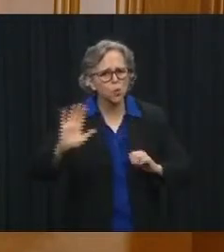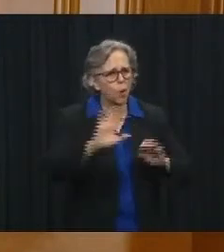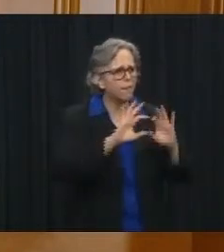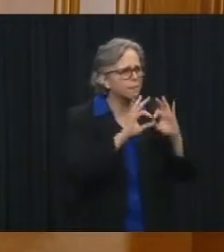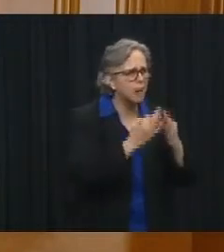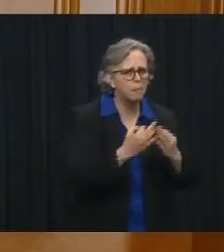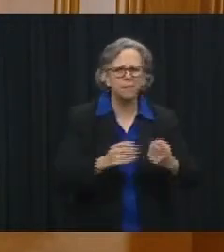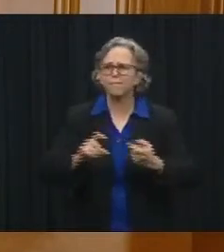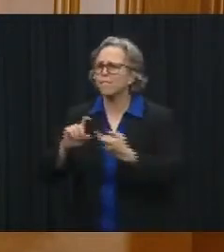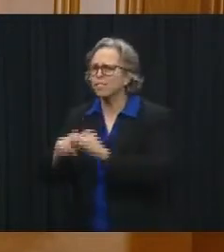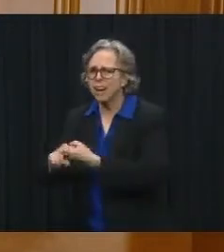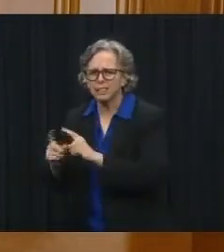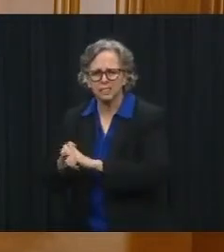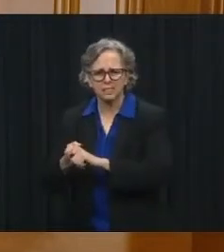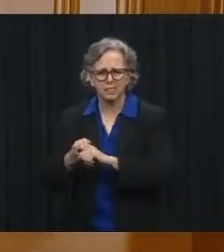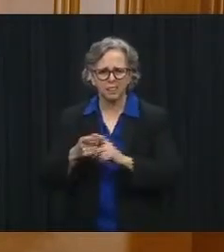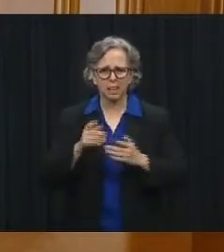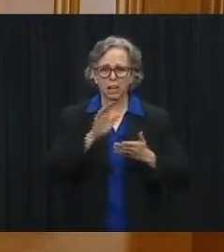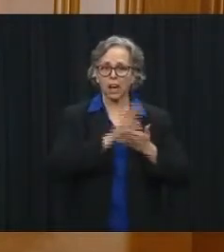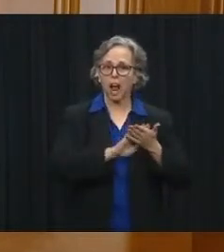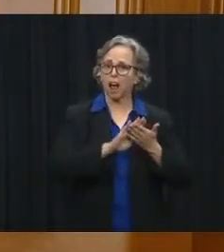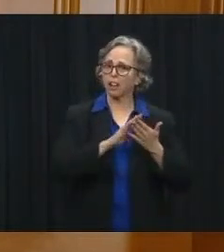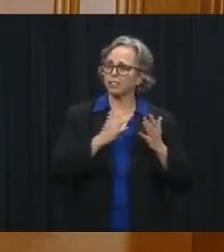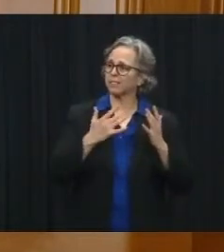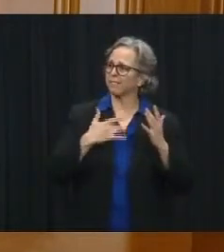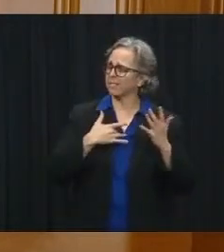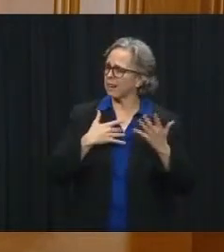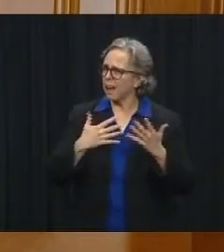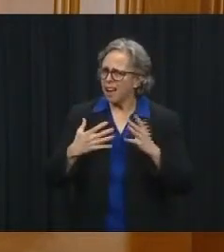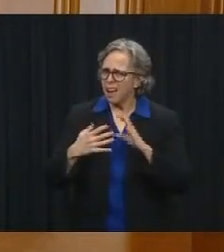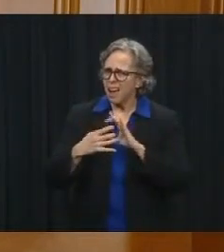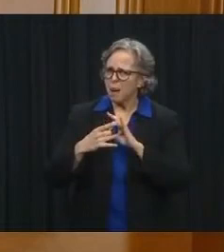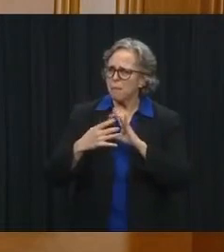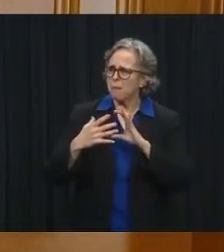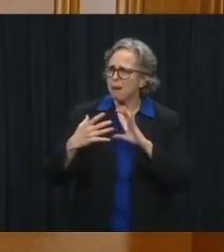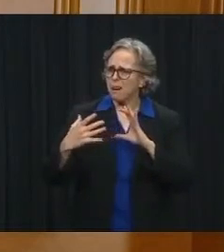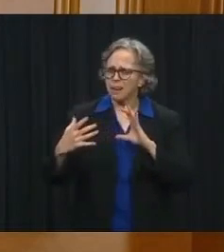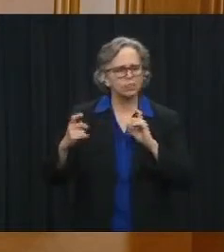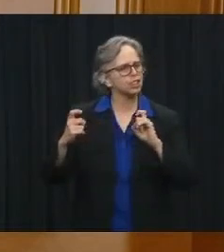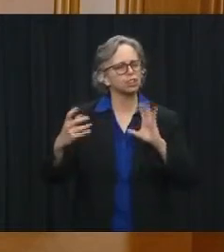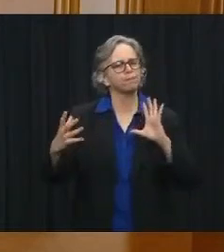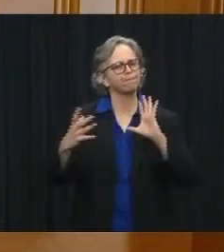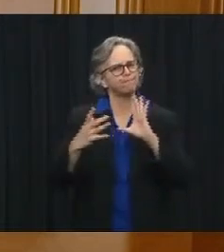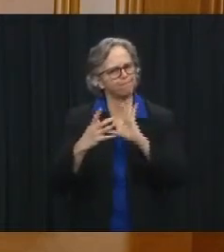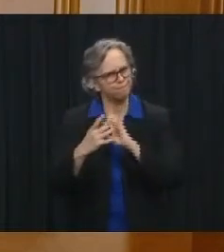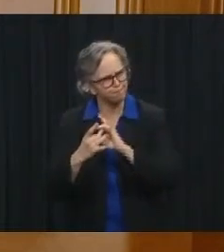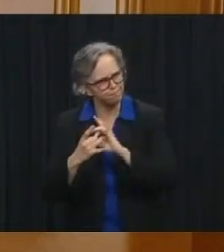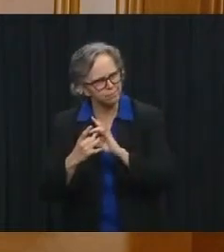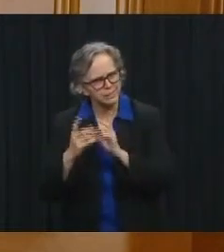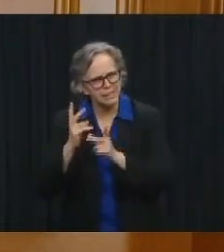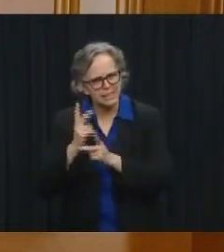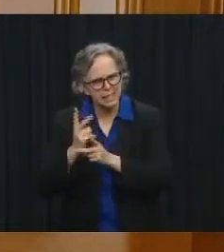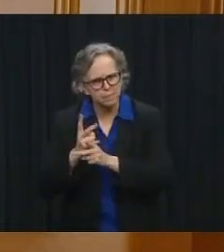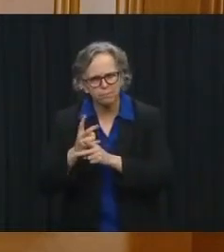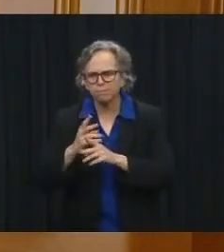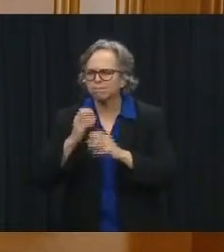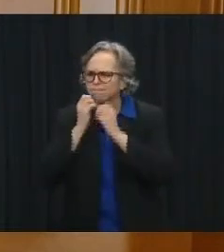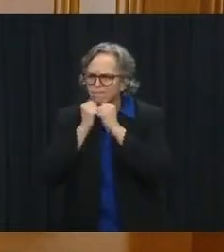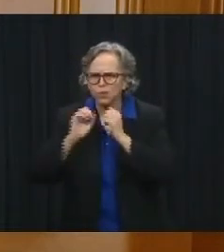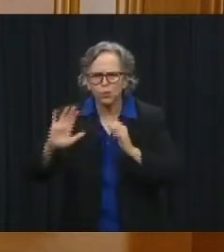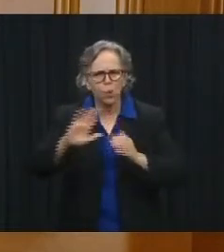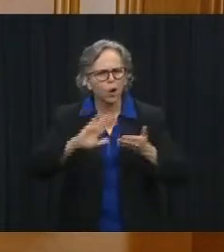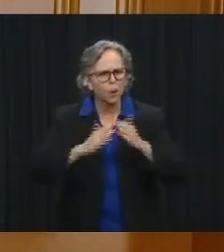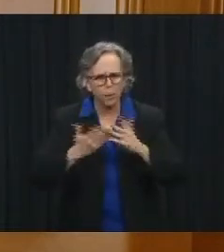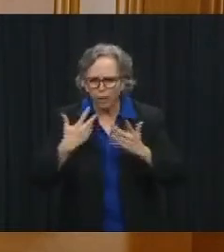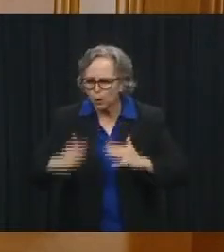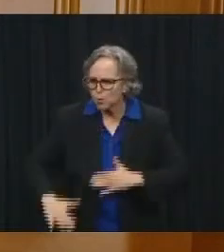while. Let's take care of our communities we grew up in. The opportunities to do these things is